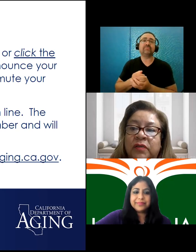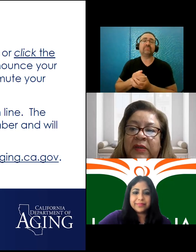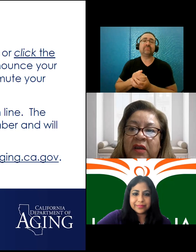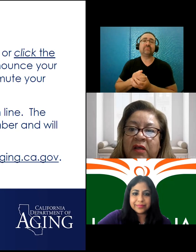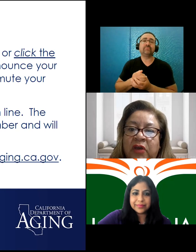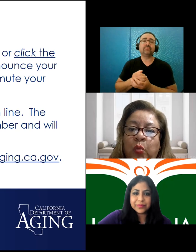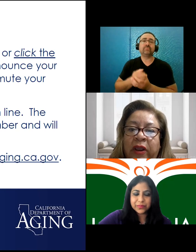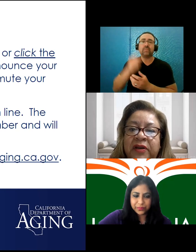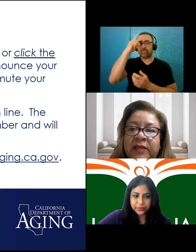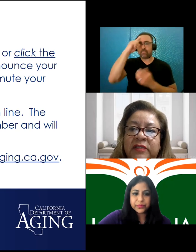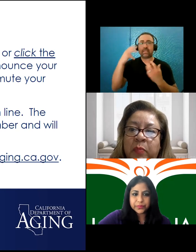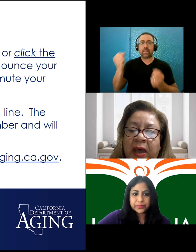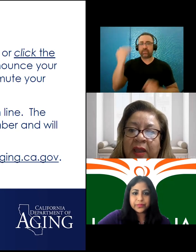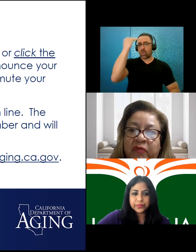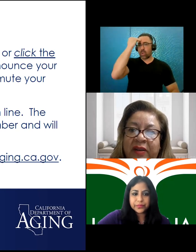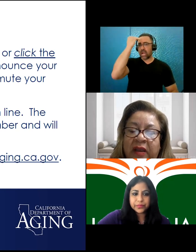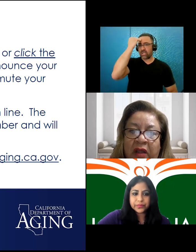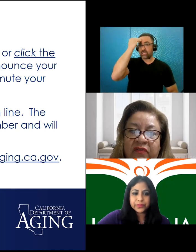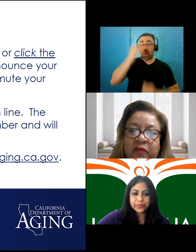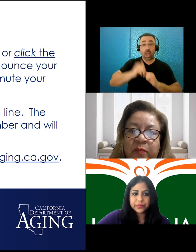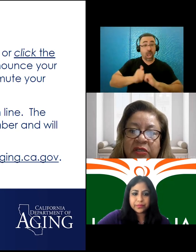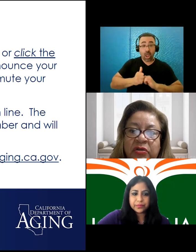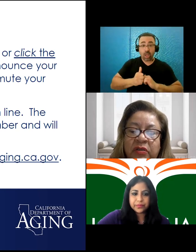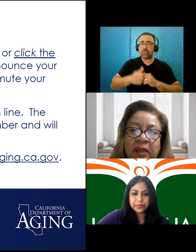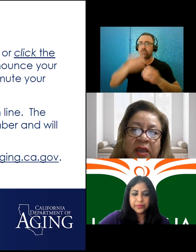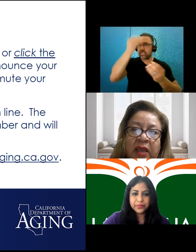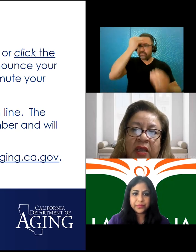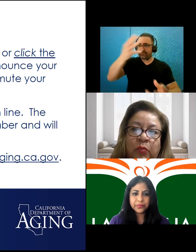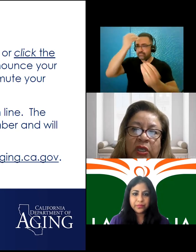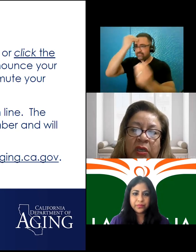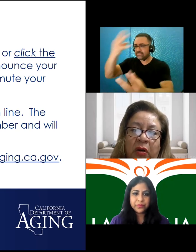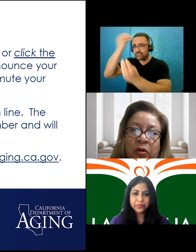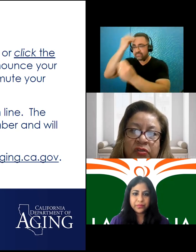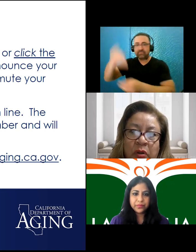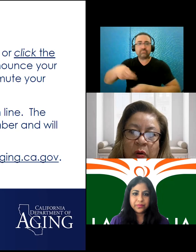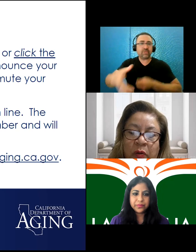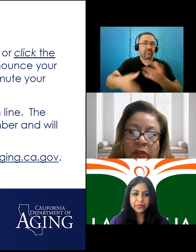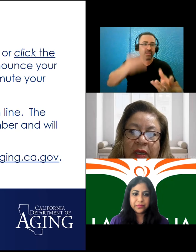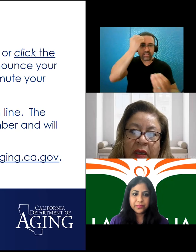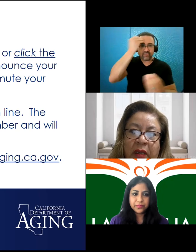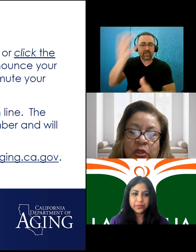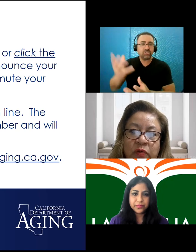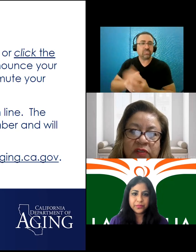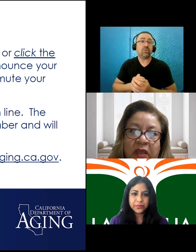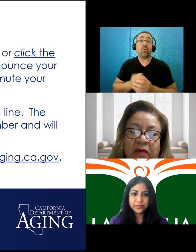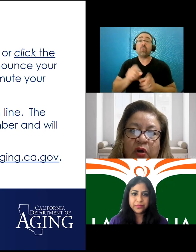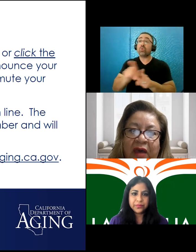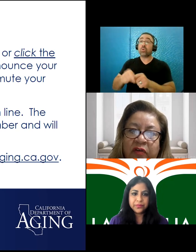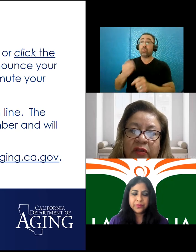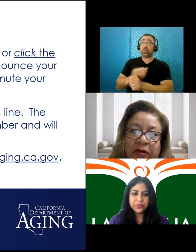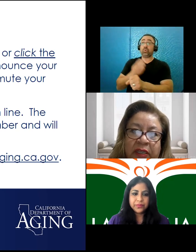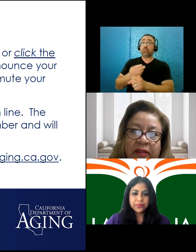this mental health awareness by providing a lot of information, and we also use